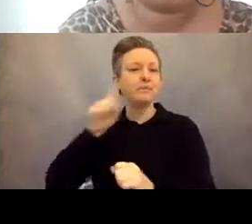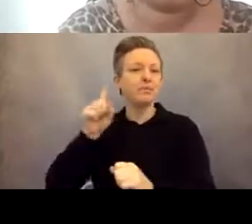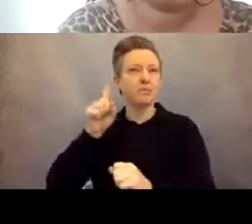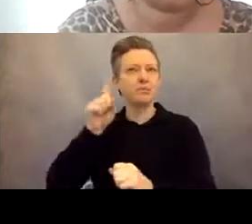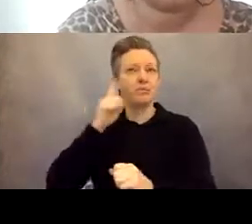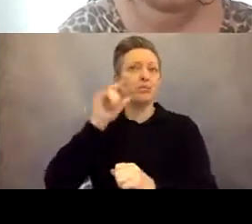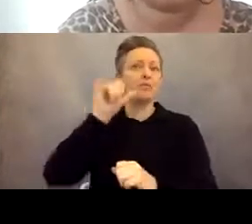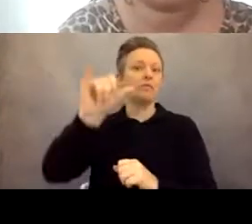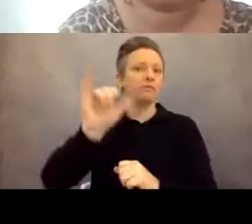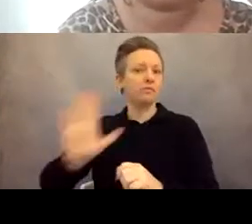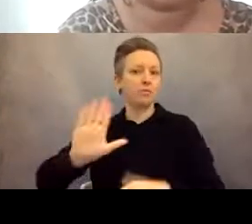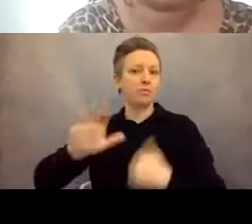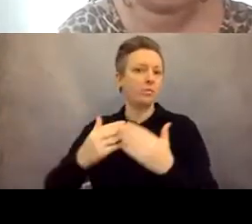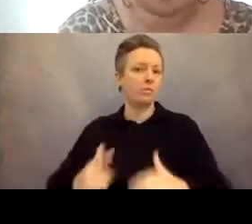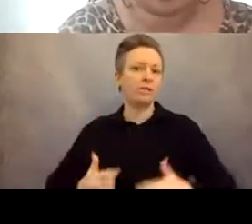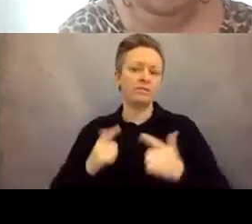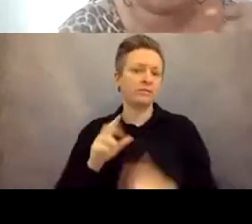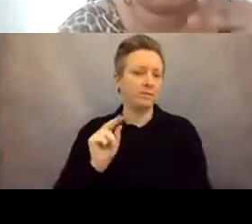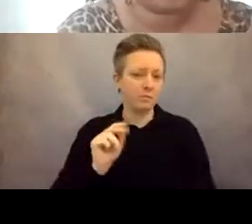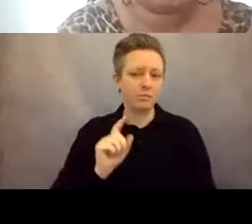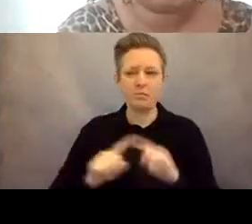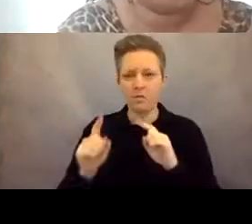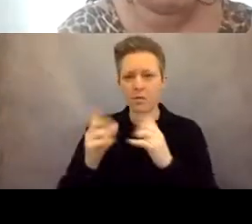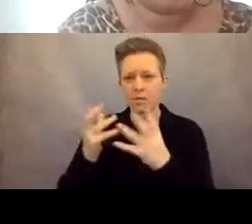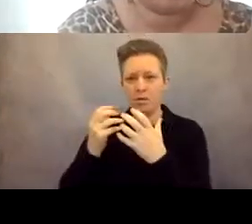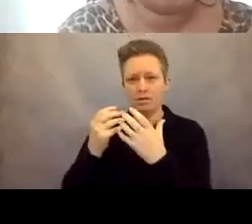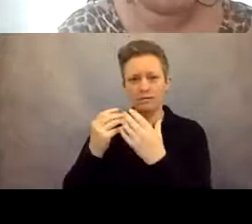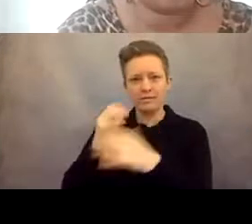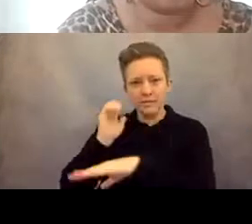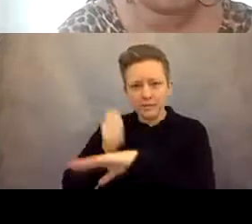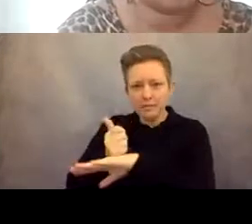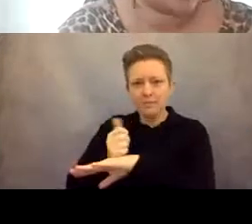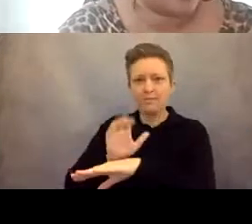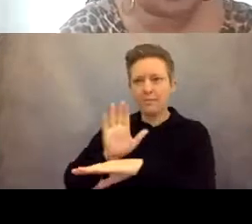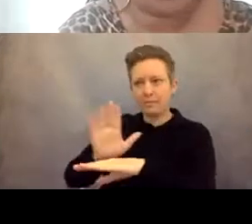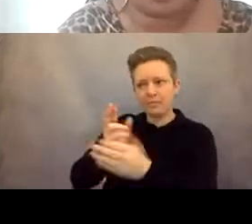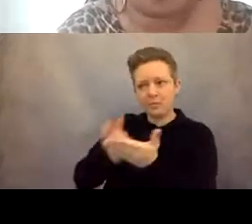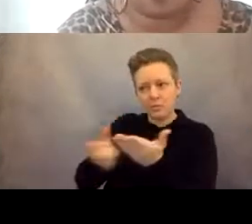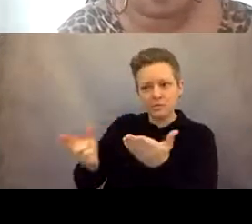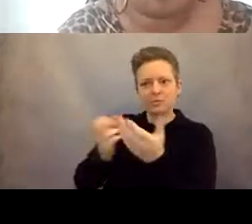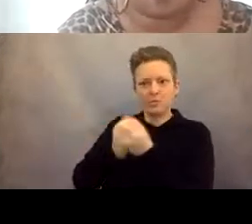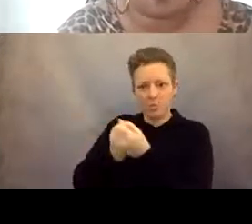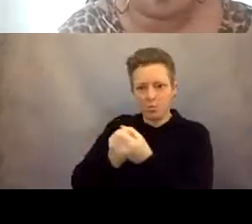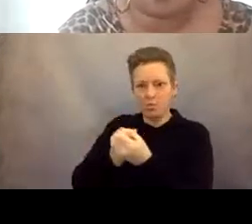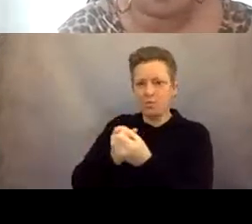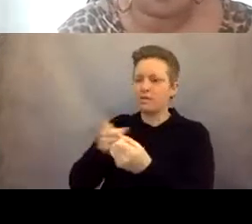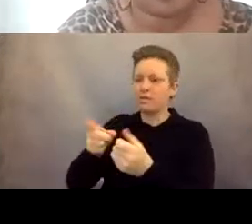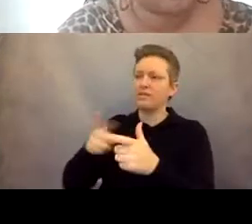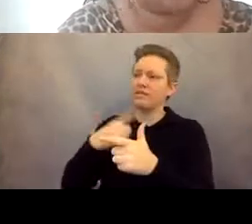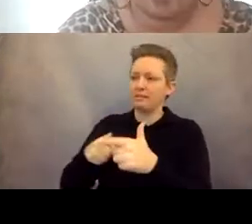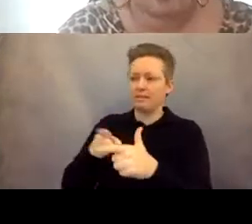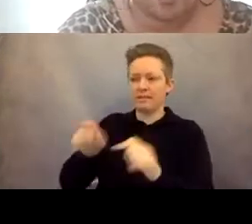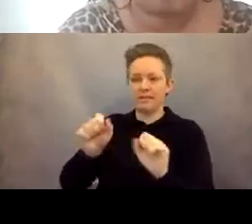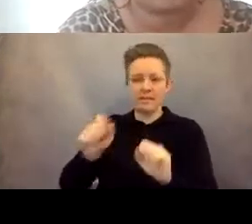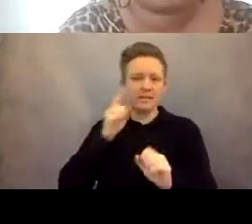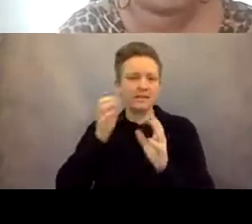them up to get the resources and support that they can then make their own decisions. And it's really important to remember that survivors have been